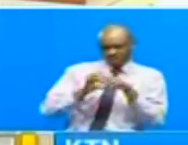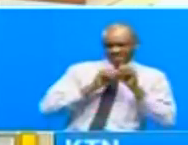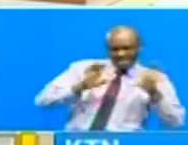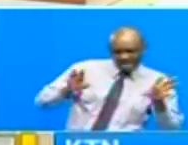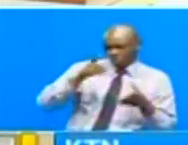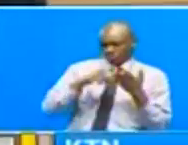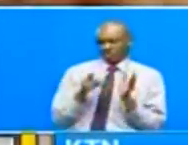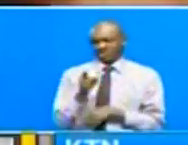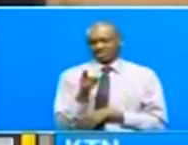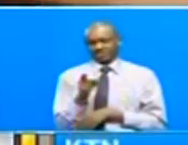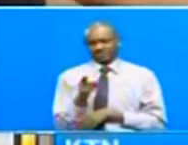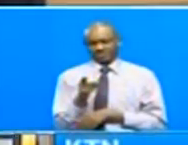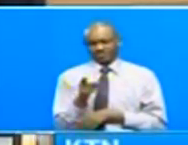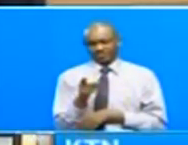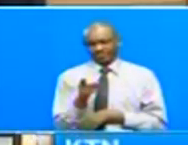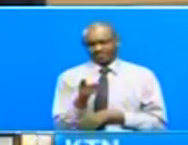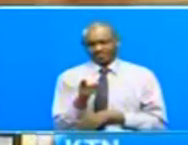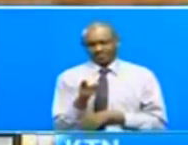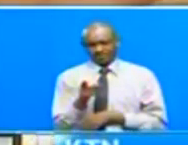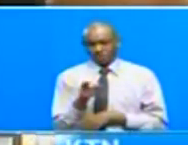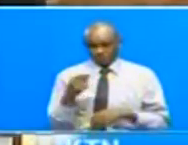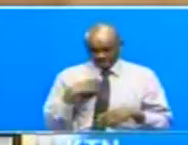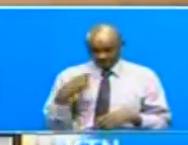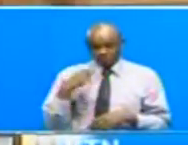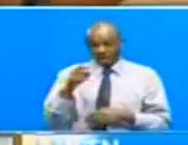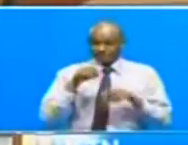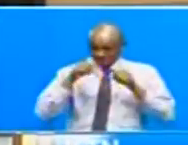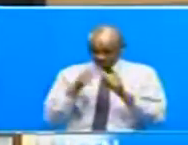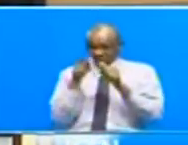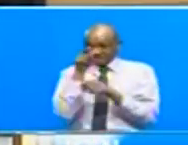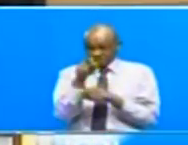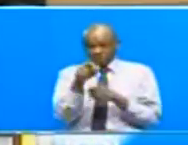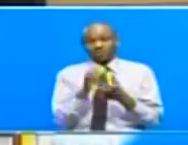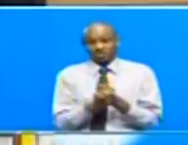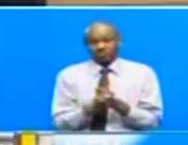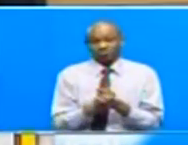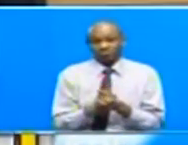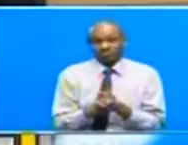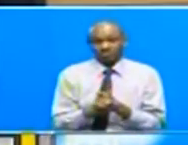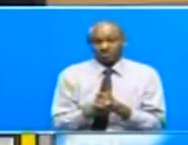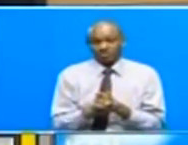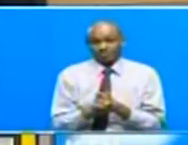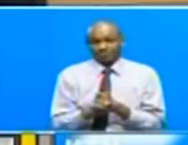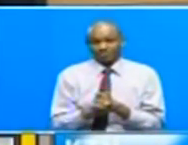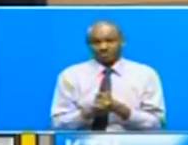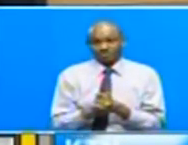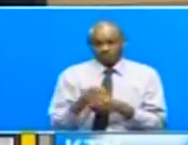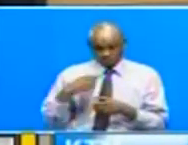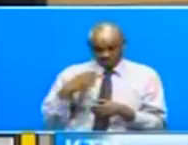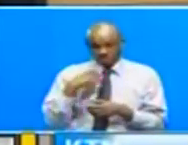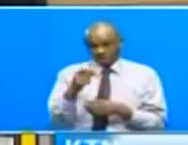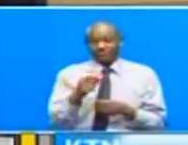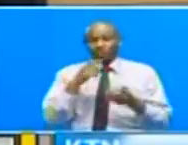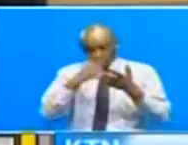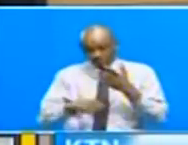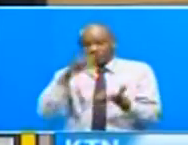transformational path. In the greater shape of it, we're still pursuing that seven-pillar strategy, 50 projects that we're doing, which is reducing the